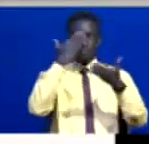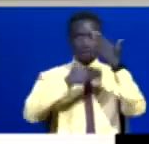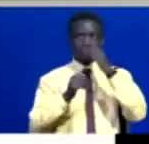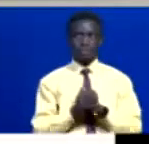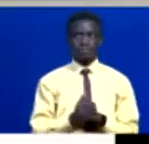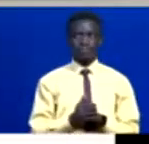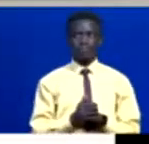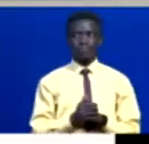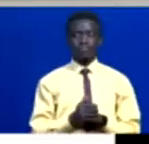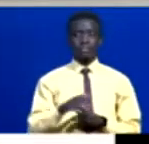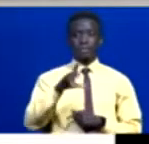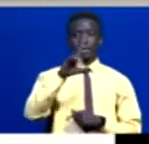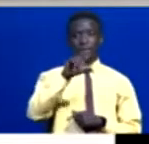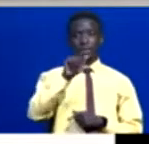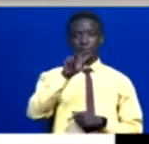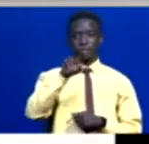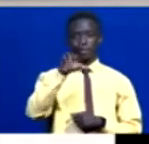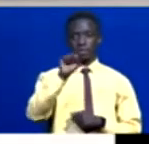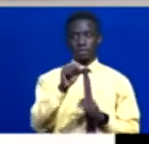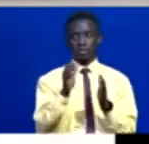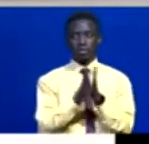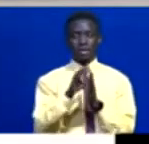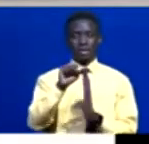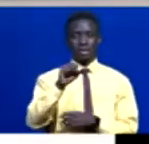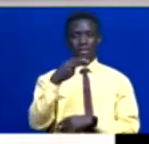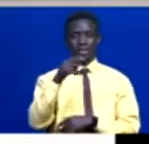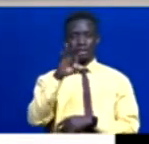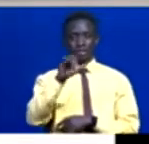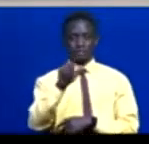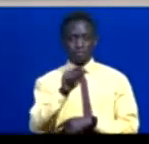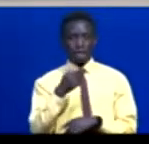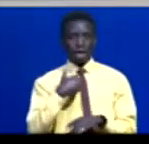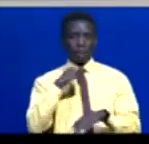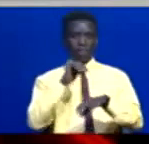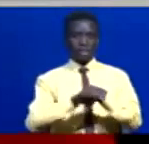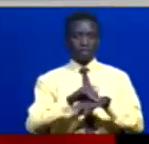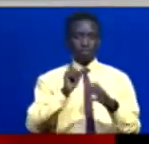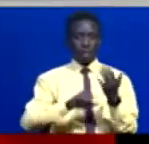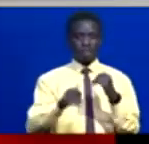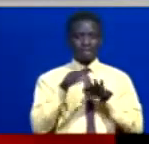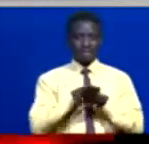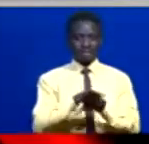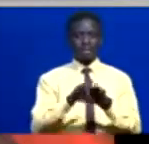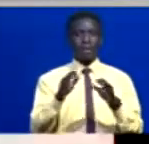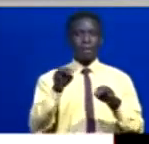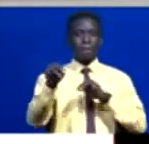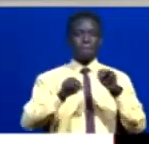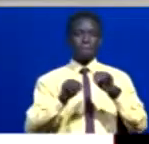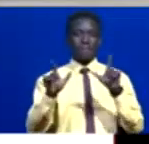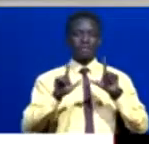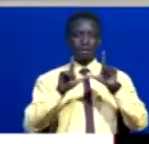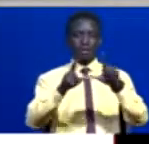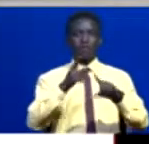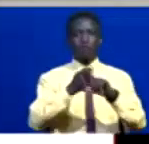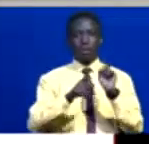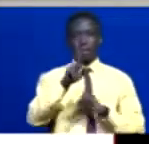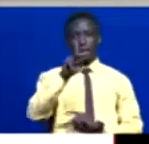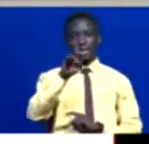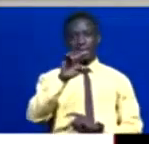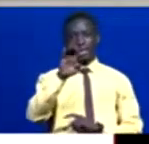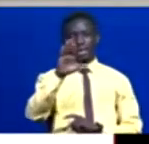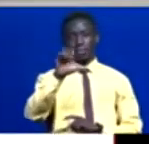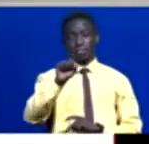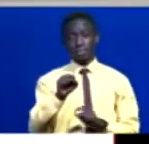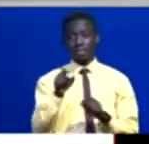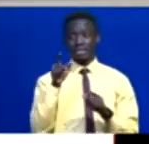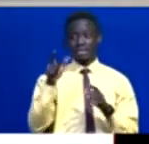Davis and Shirtliff has received an integrated management system certification from the Kenya Bureau of Standards, KEBS. The